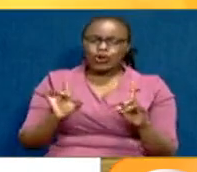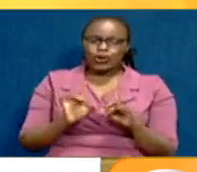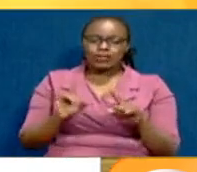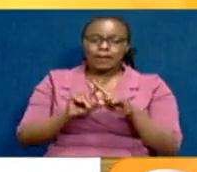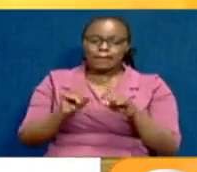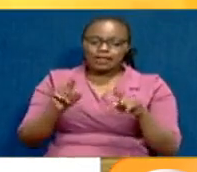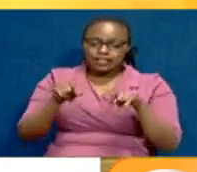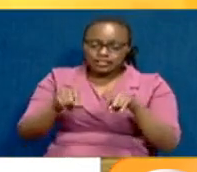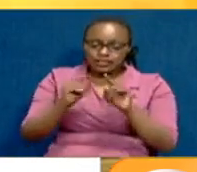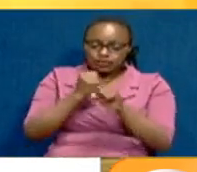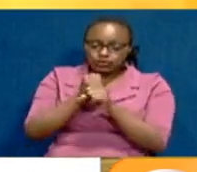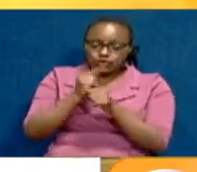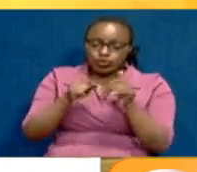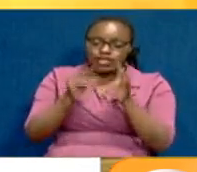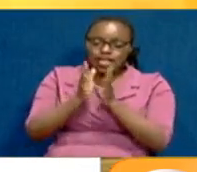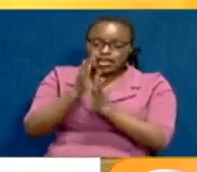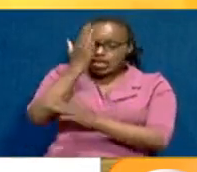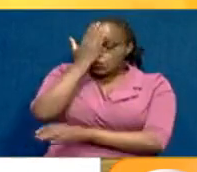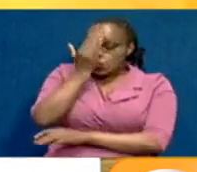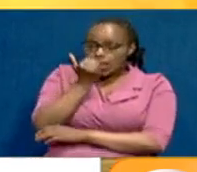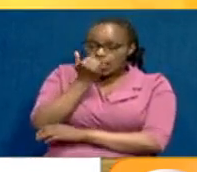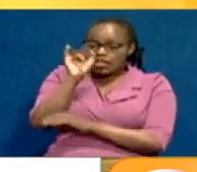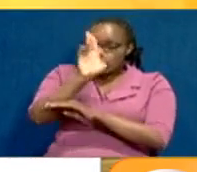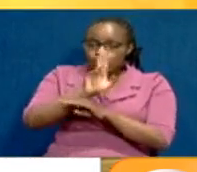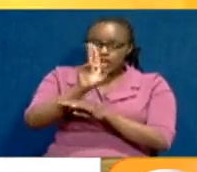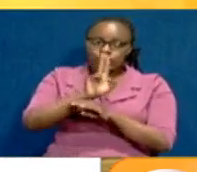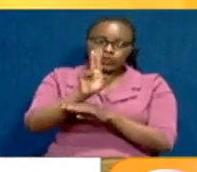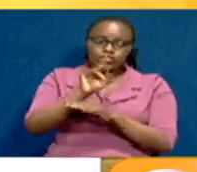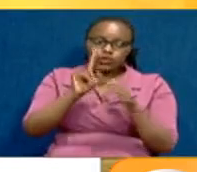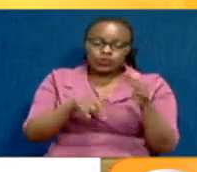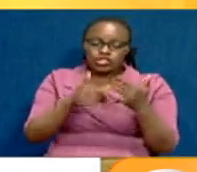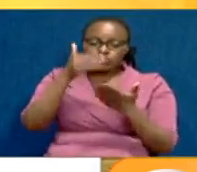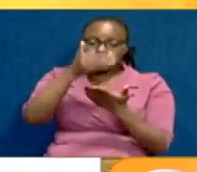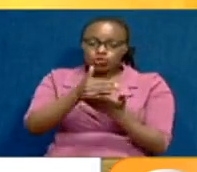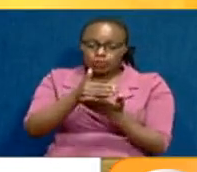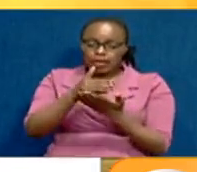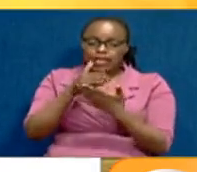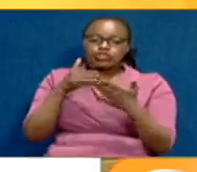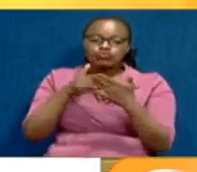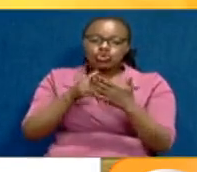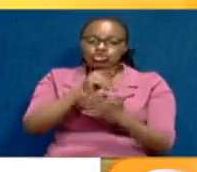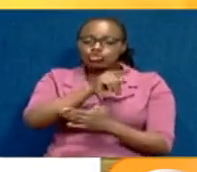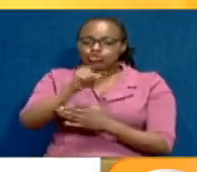What they are doing and why they are being used is to